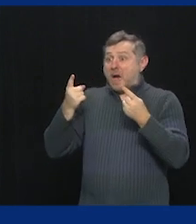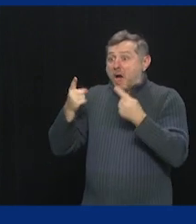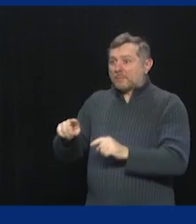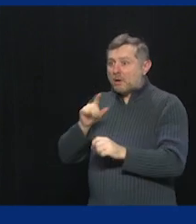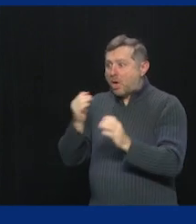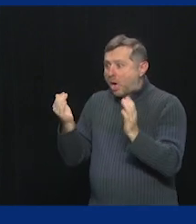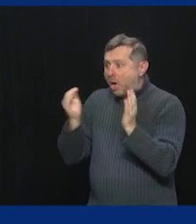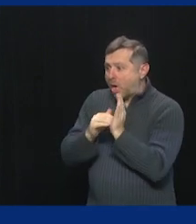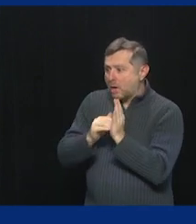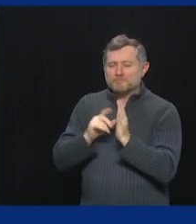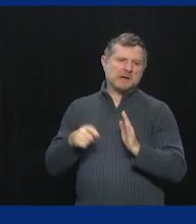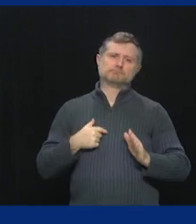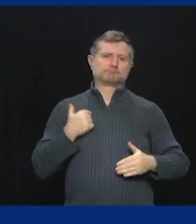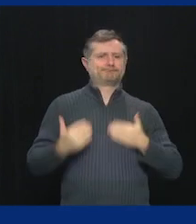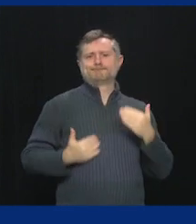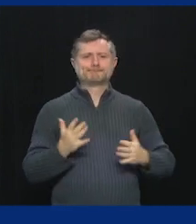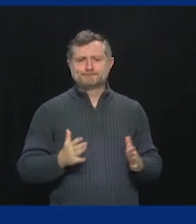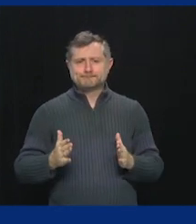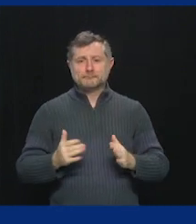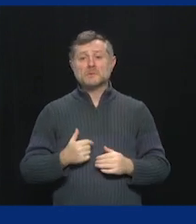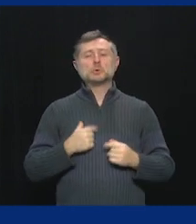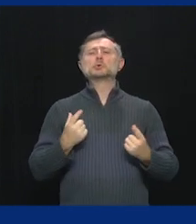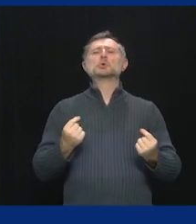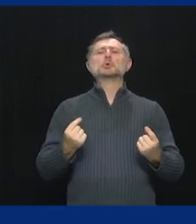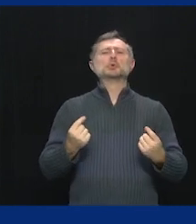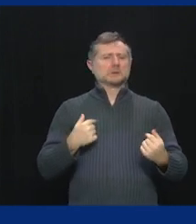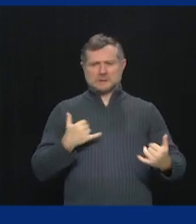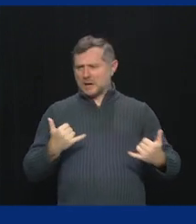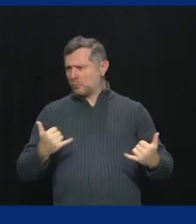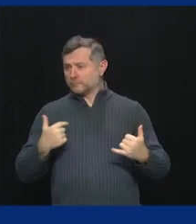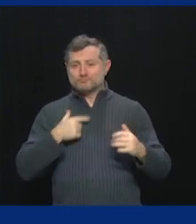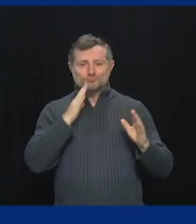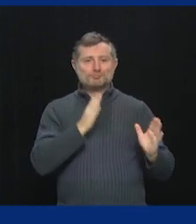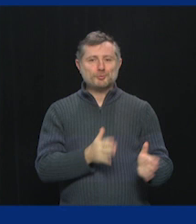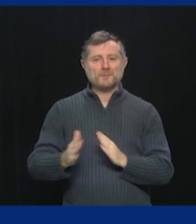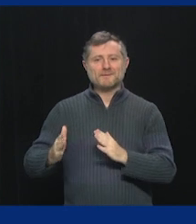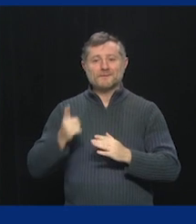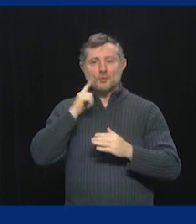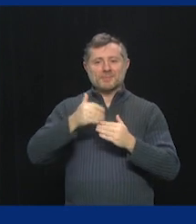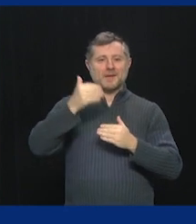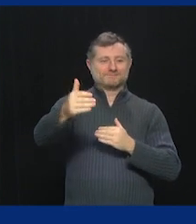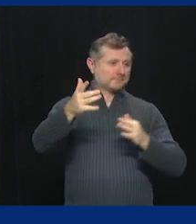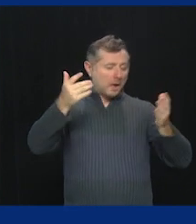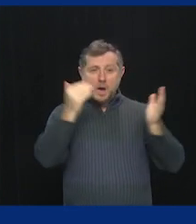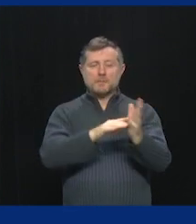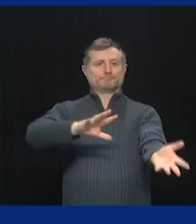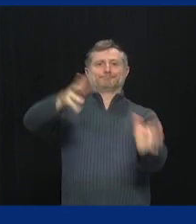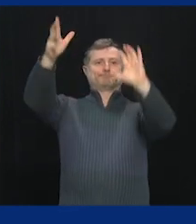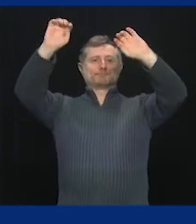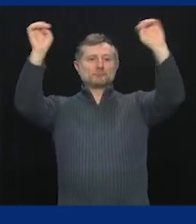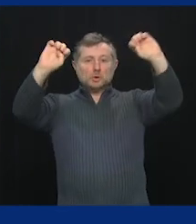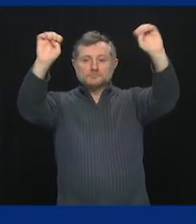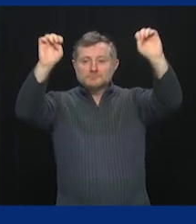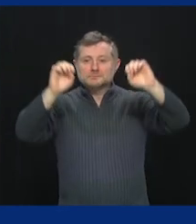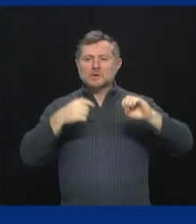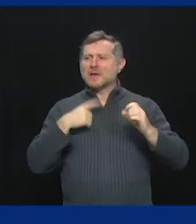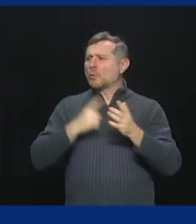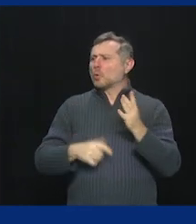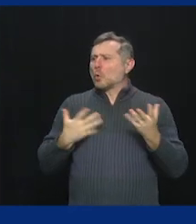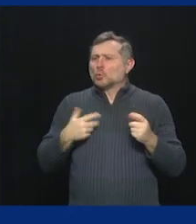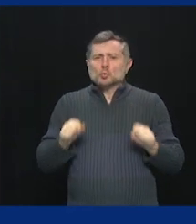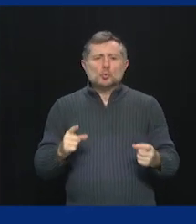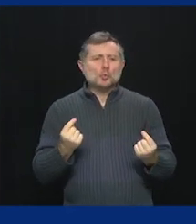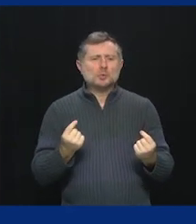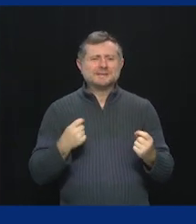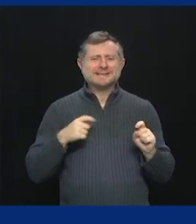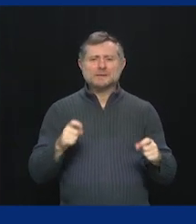take immediately? What can we build on? What was done right? What needs to be done much, much better? And I believe